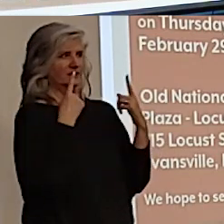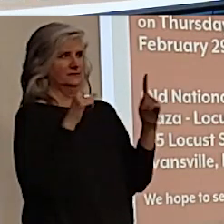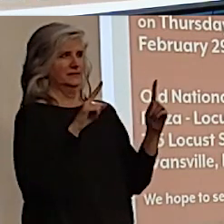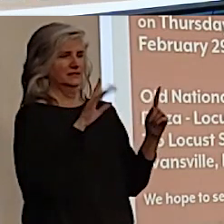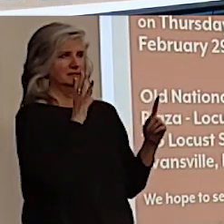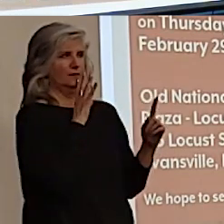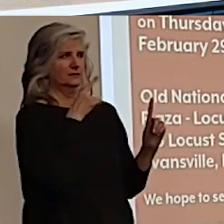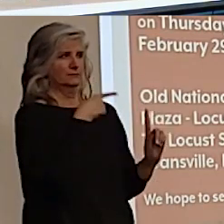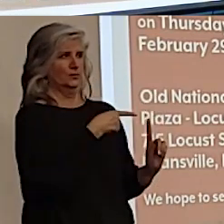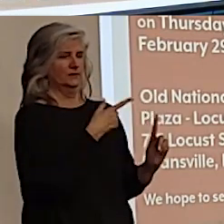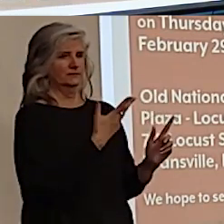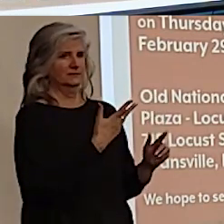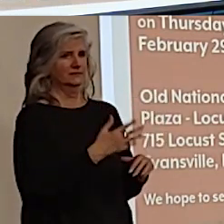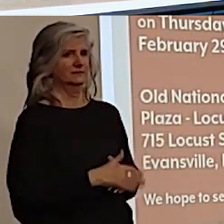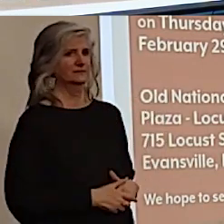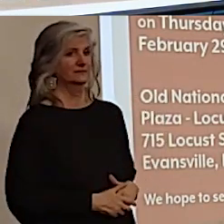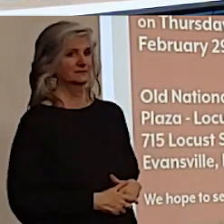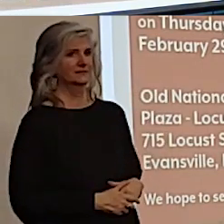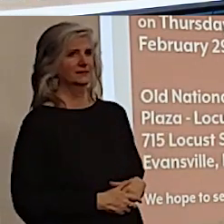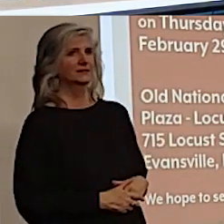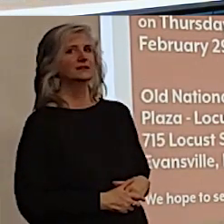that?